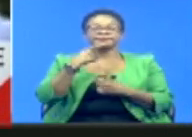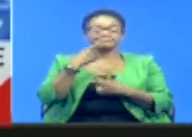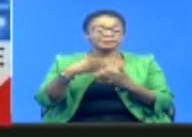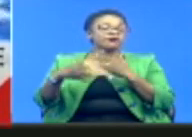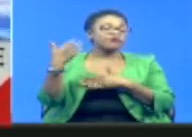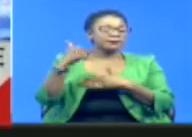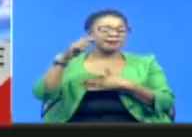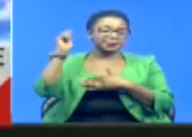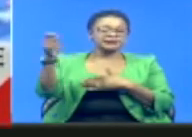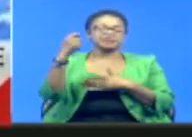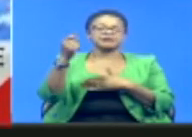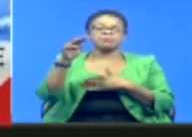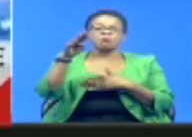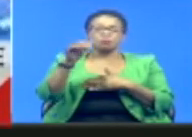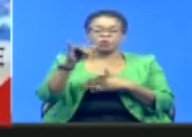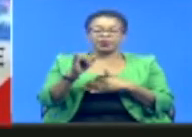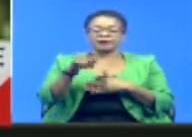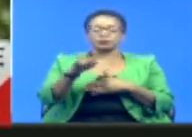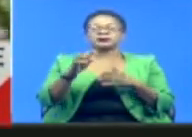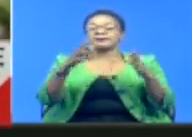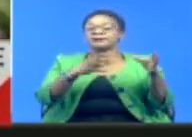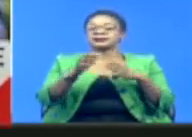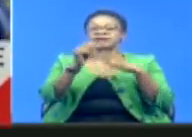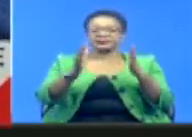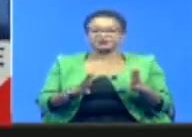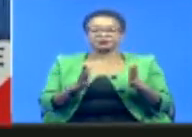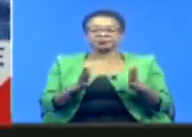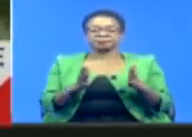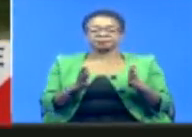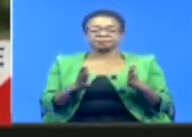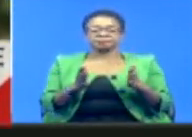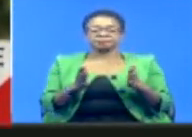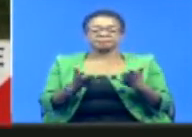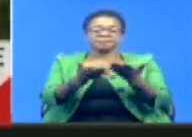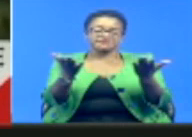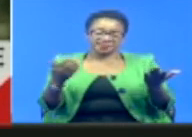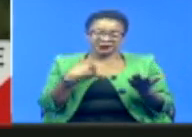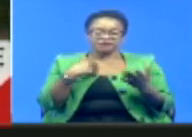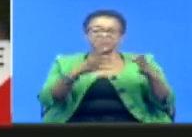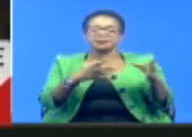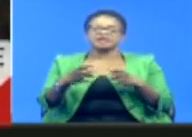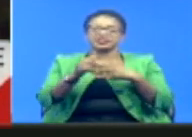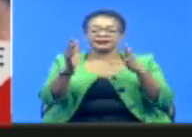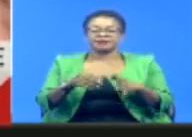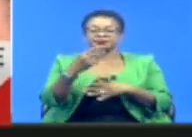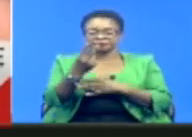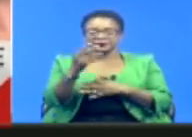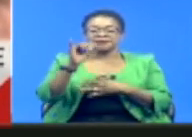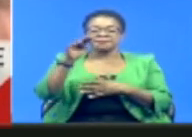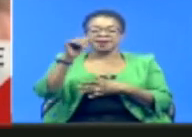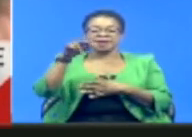Kibaki was still the bona fide party leader. Hapo huko na wakili wawili, Imanyara na Mheshimiwa